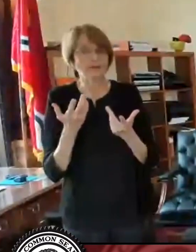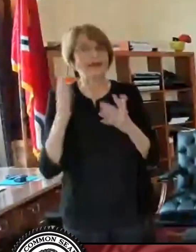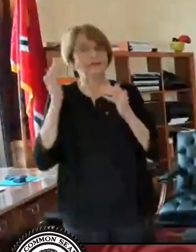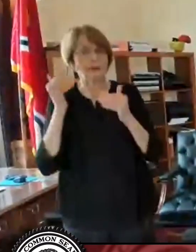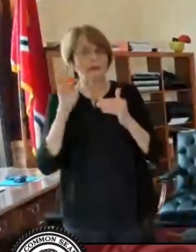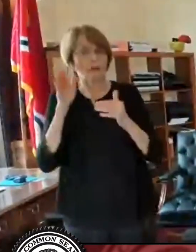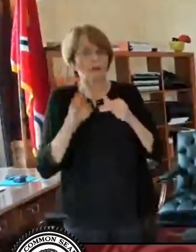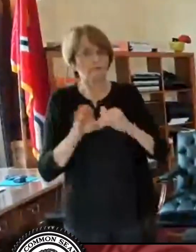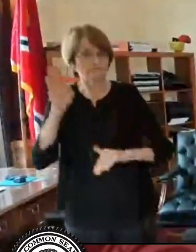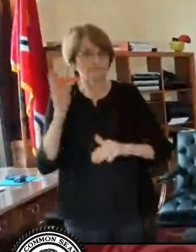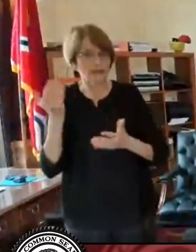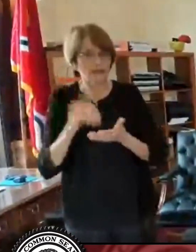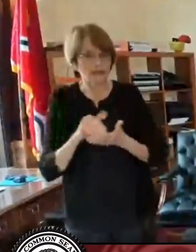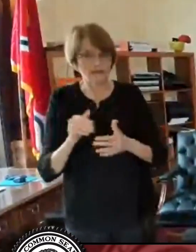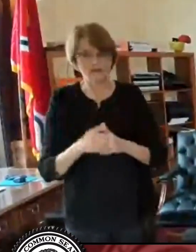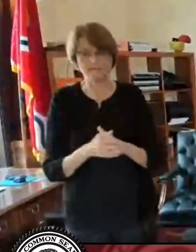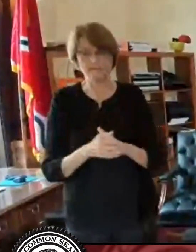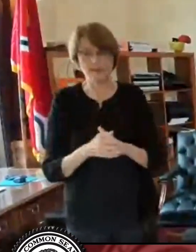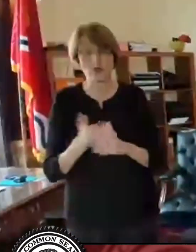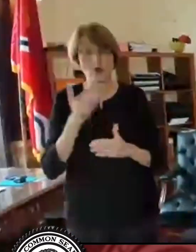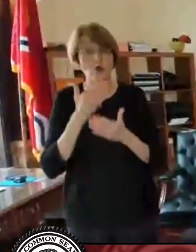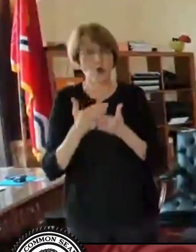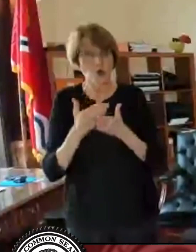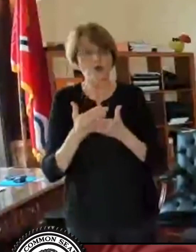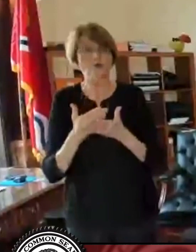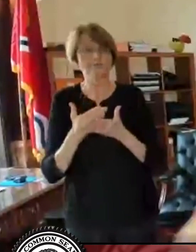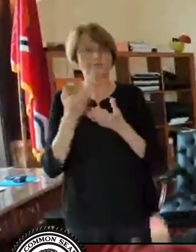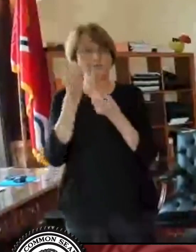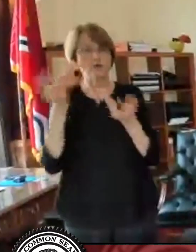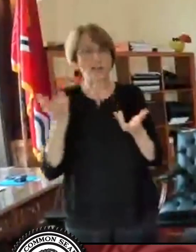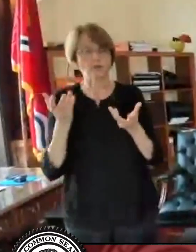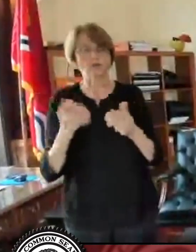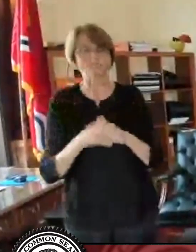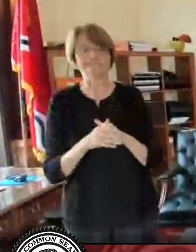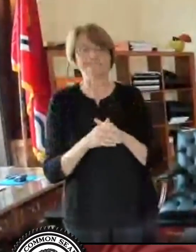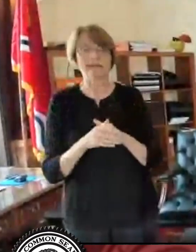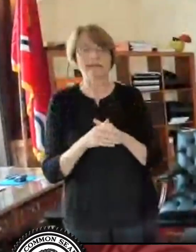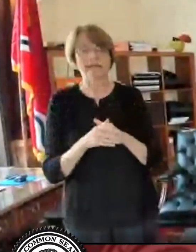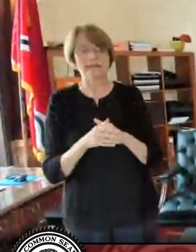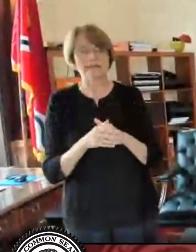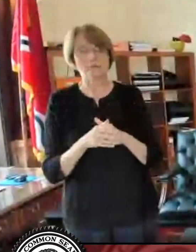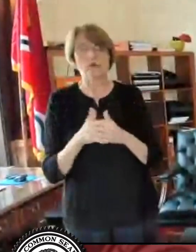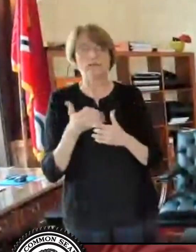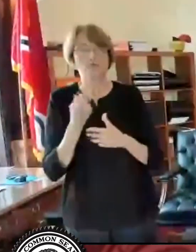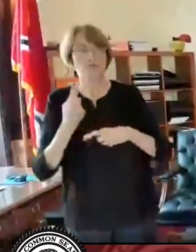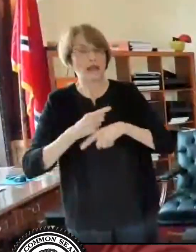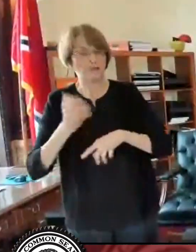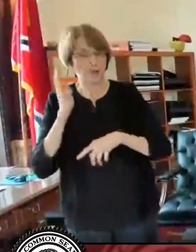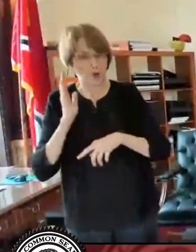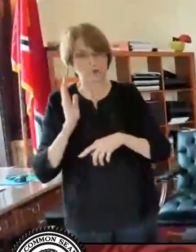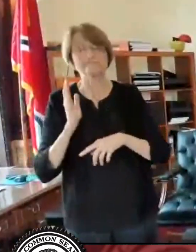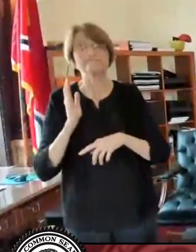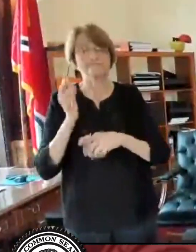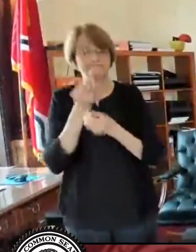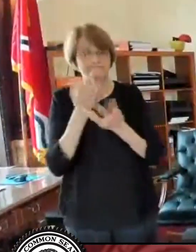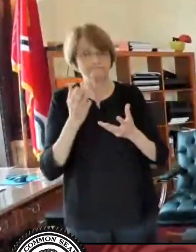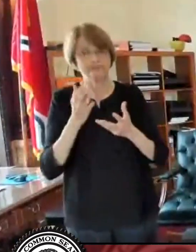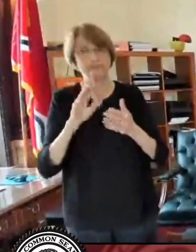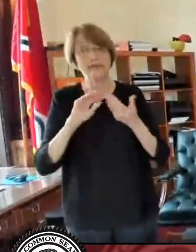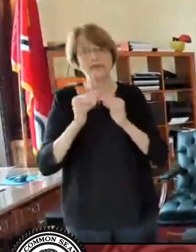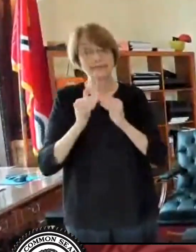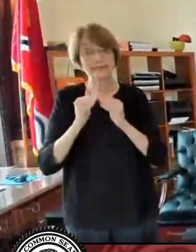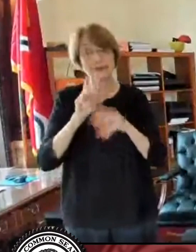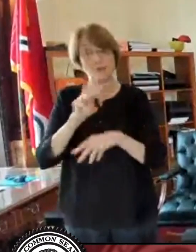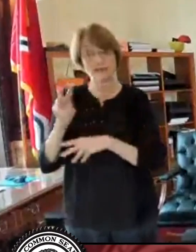There's some good new information. It's started a few days ago on the city website, the